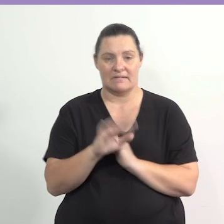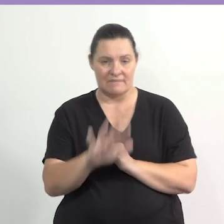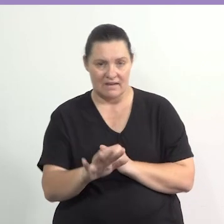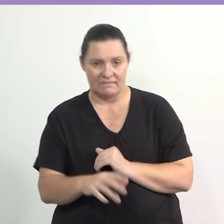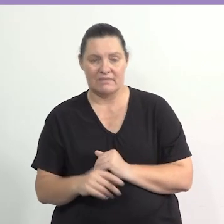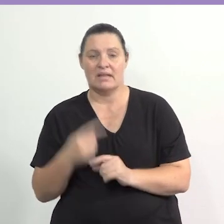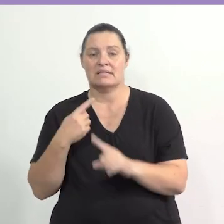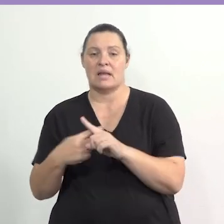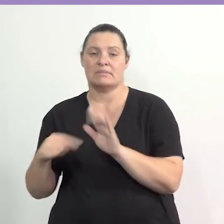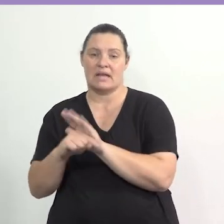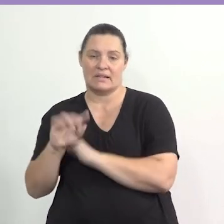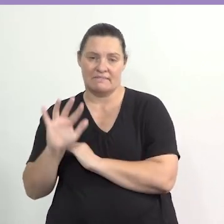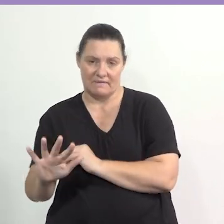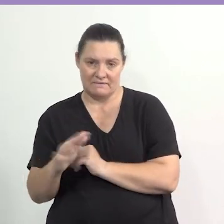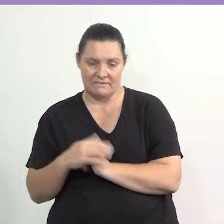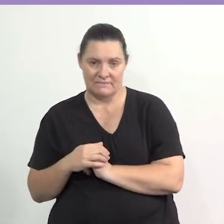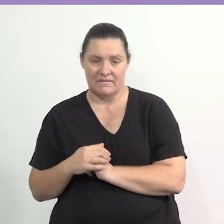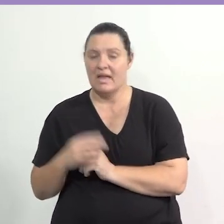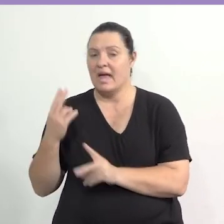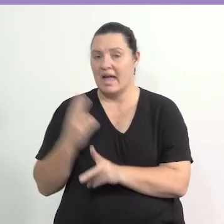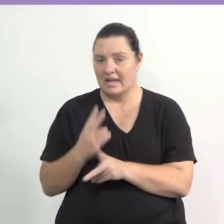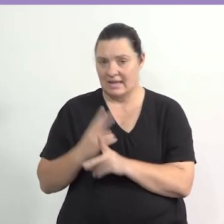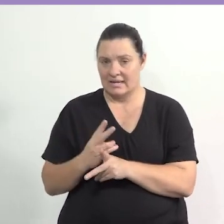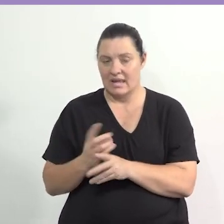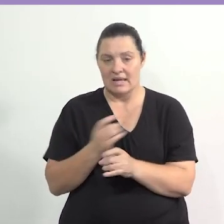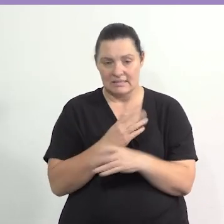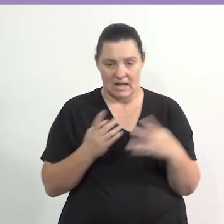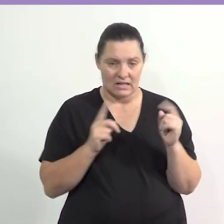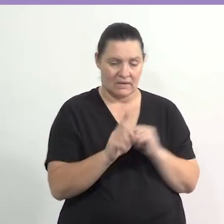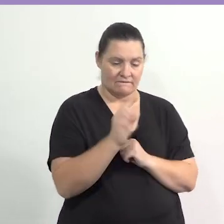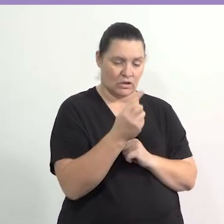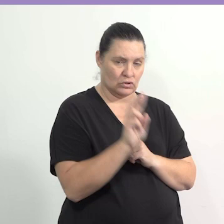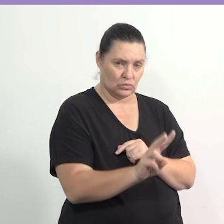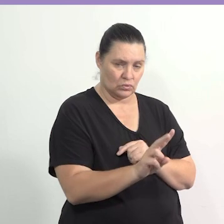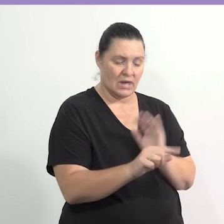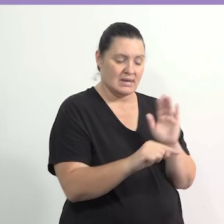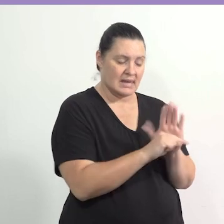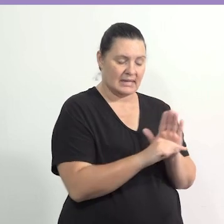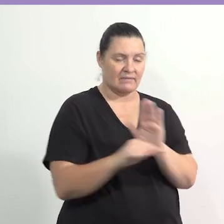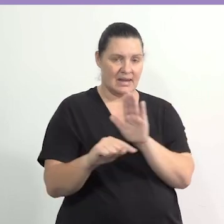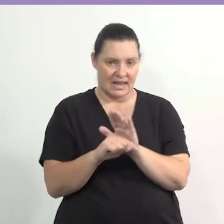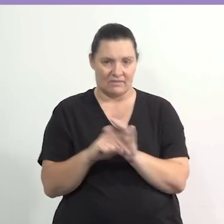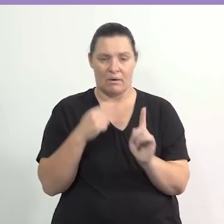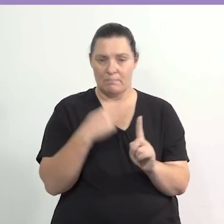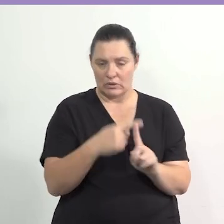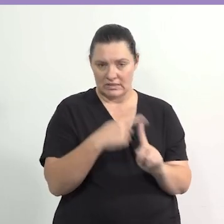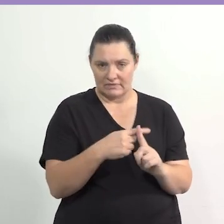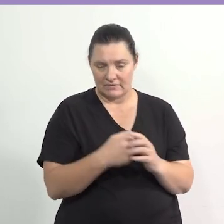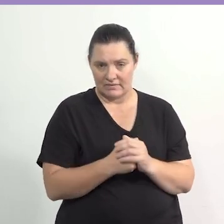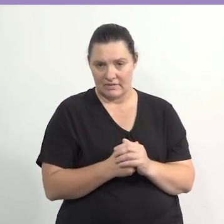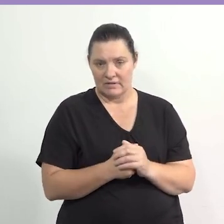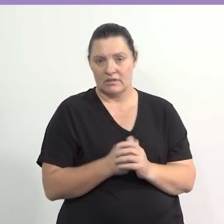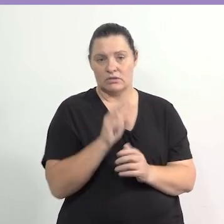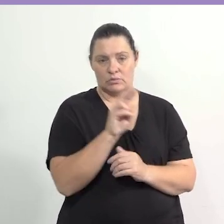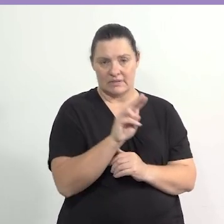5 multiplied by a negative 5. Again, you are going to start with the first 2. A negative and a negative is going to